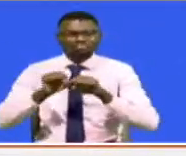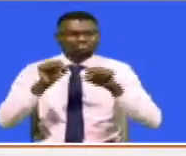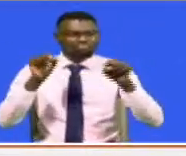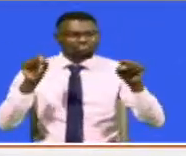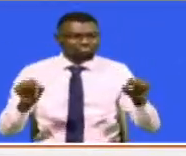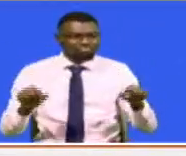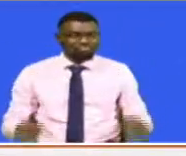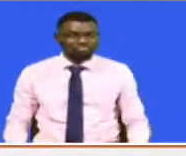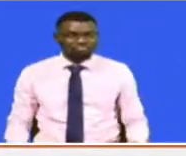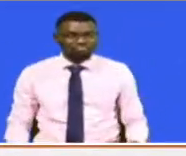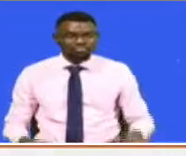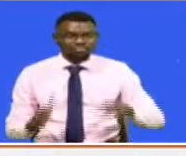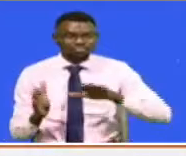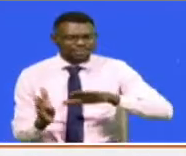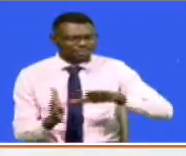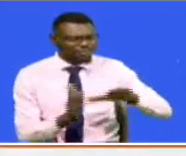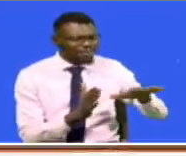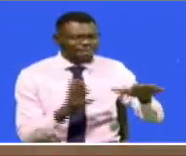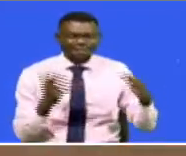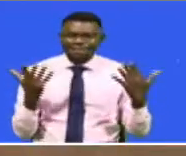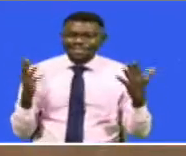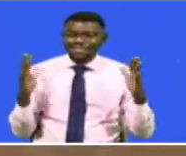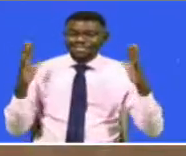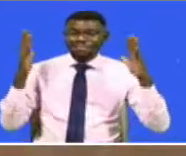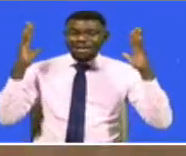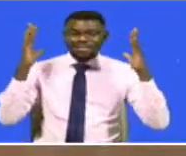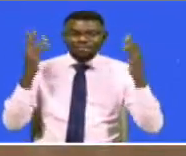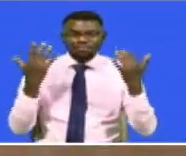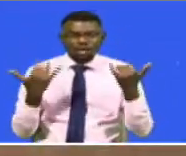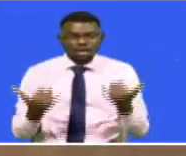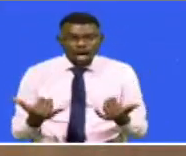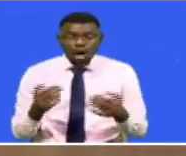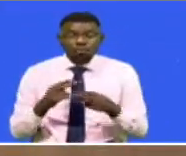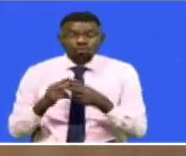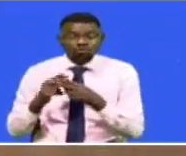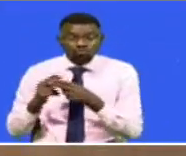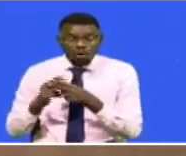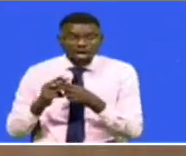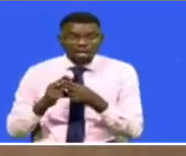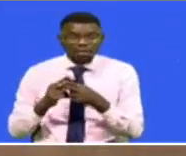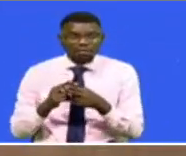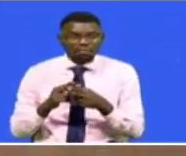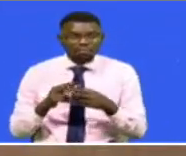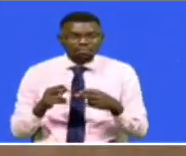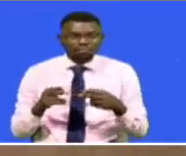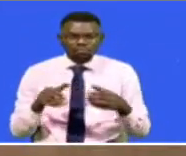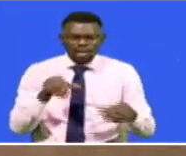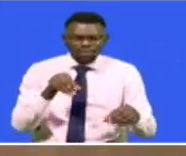Tukiachana na hayo, huku shamra shamra za Krismasi zikiendelea kukaribia, jamii ya watu wenye ulemavu wa ngozi